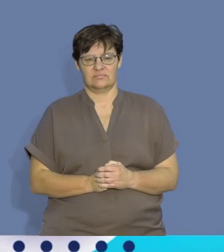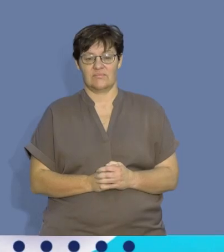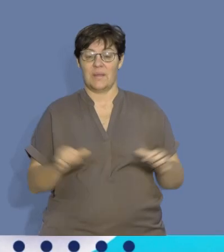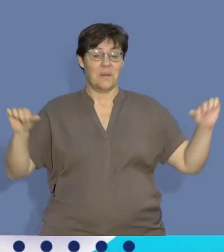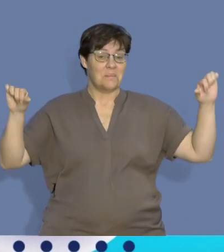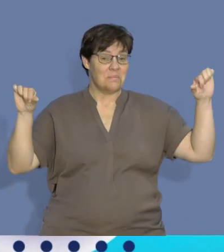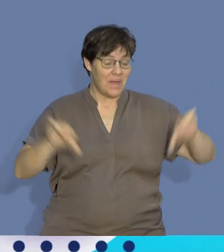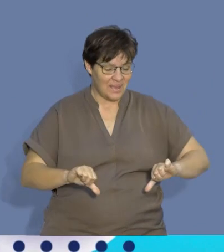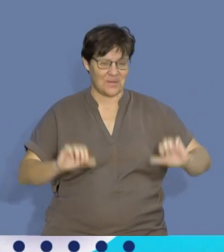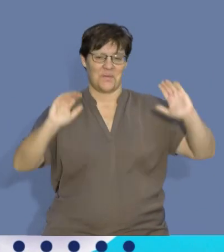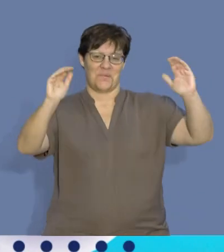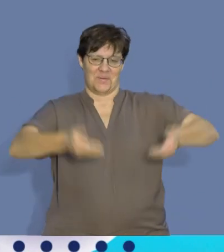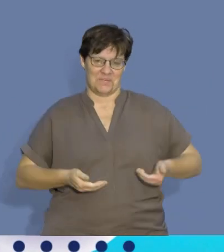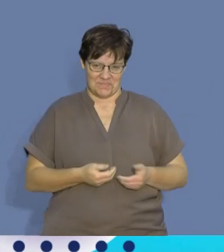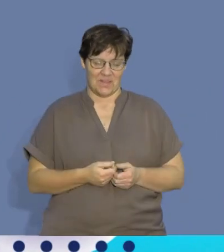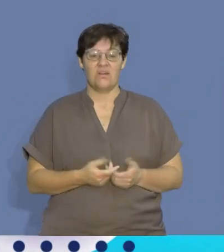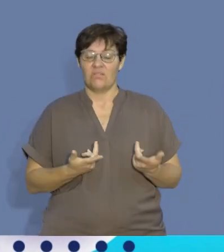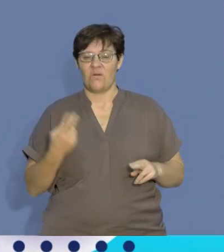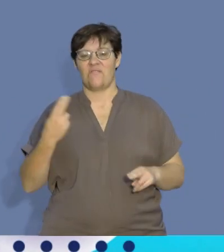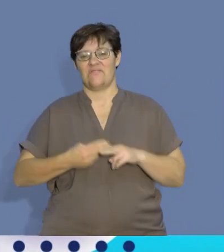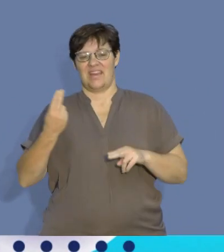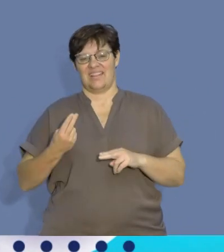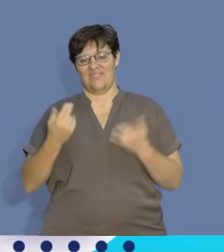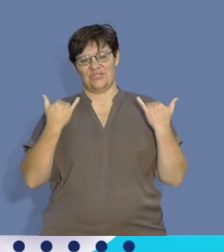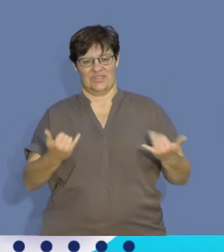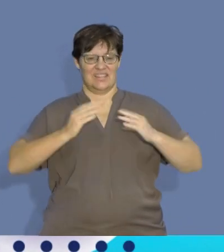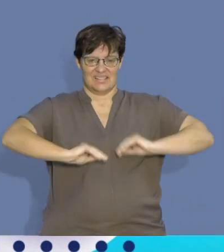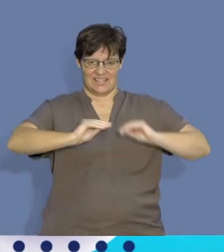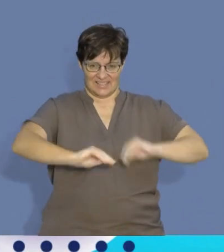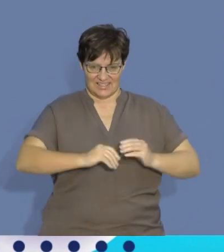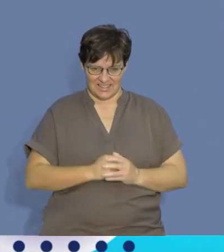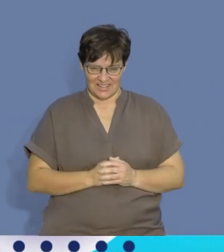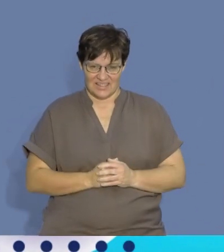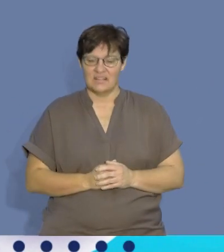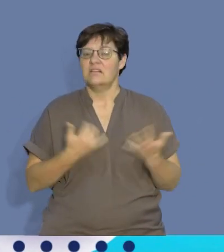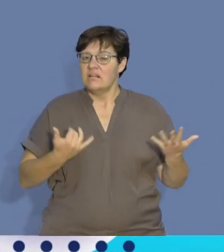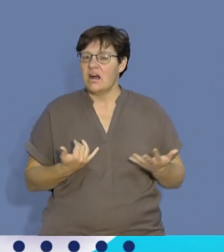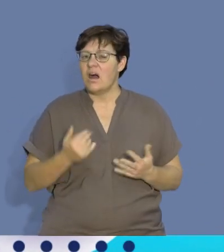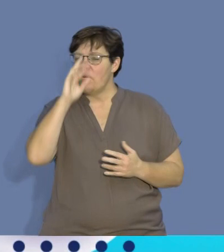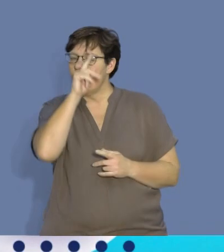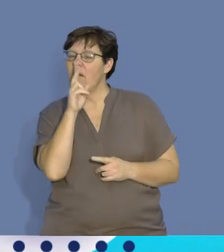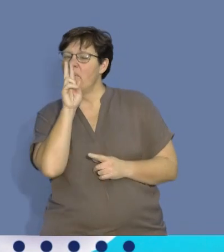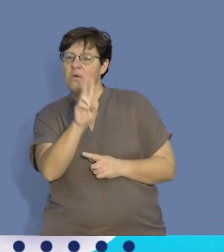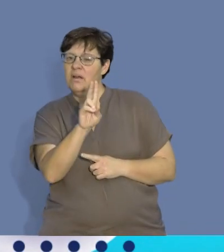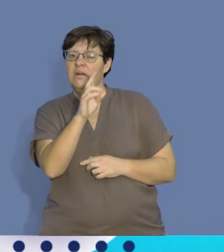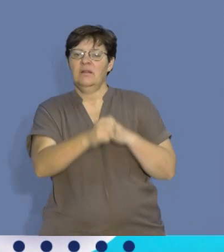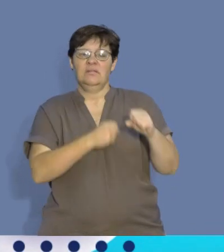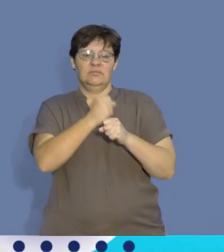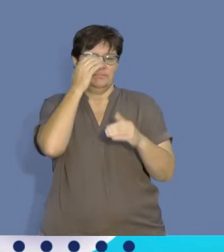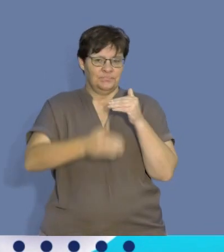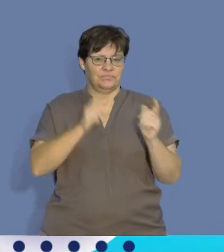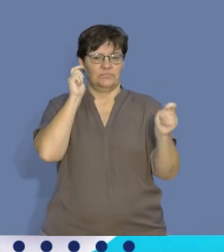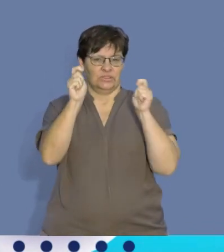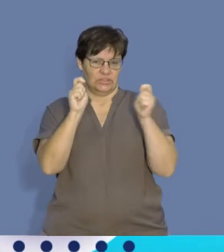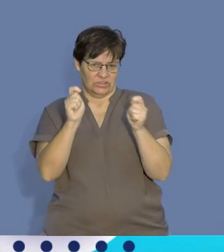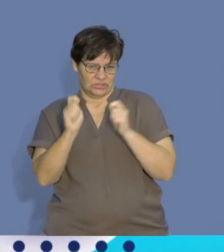Welcome back, accounting students, to our final segment in today's show. Remember, we were busy looking at year-end